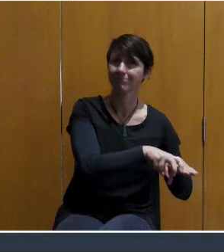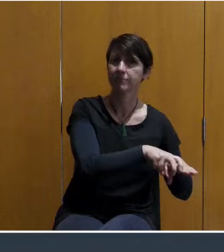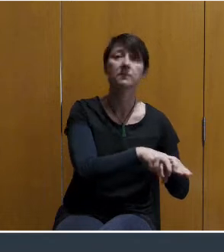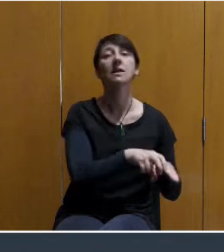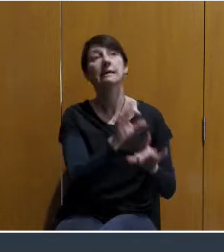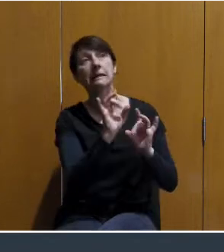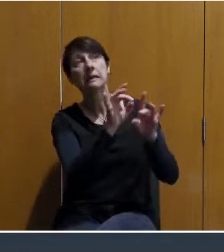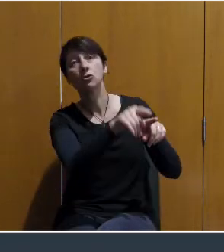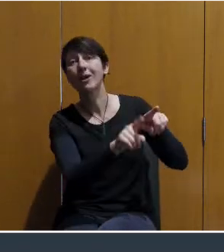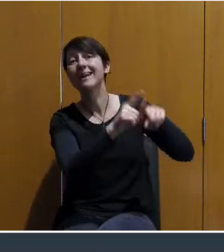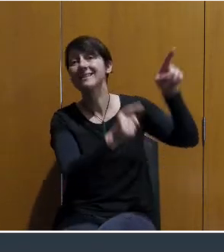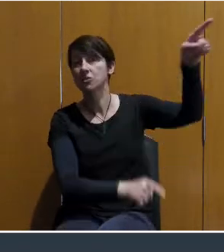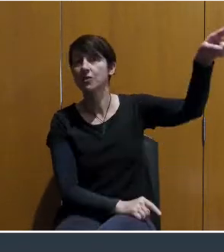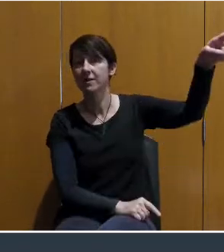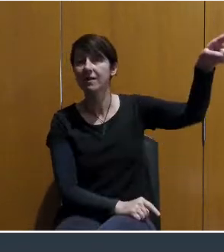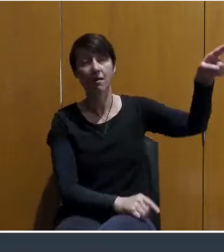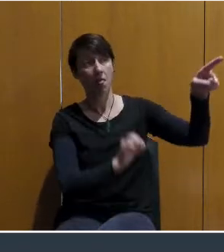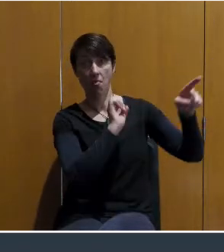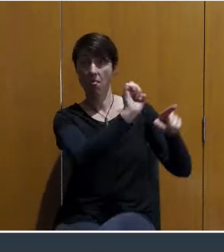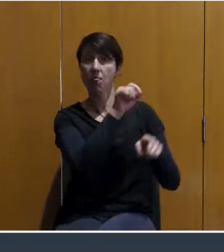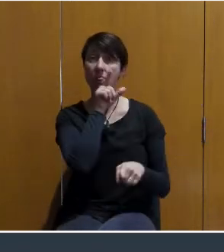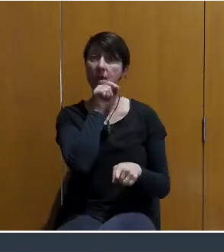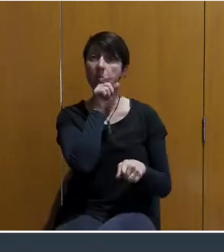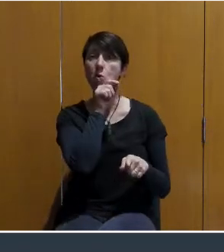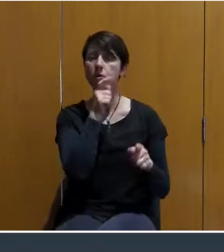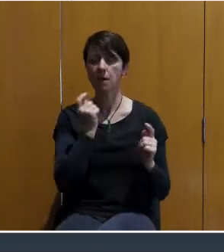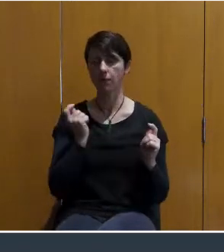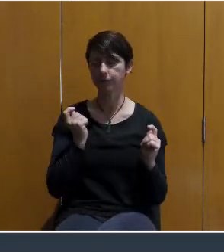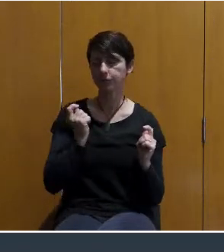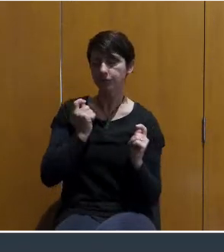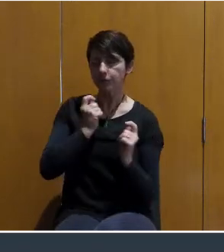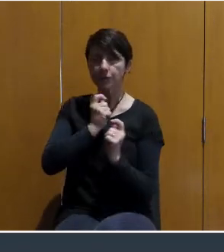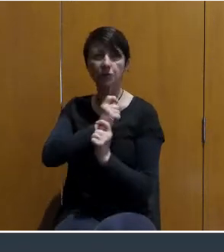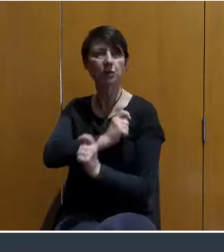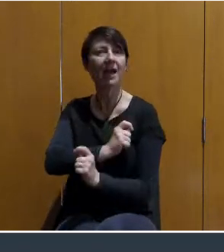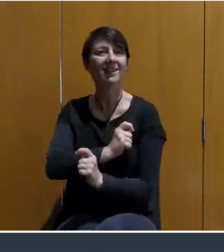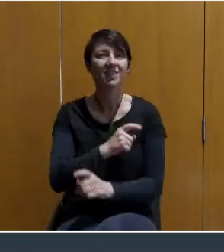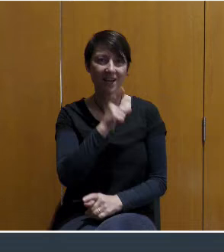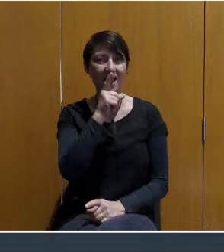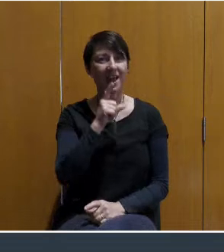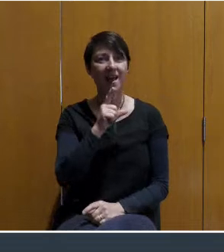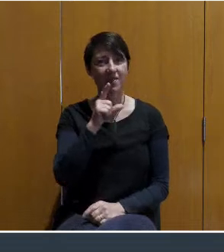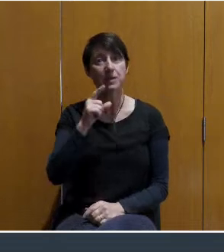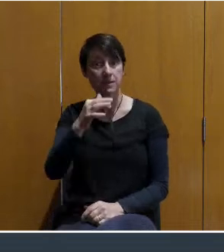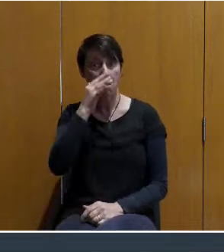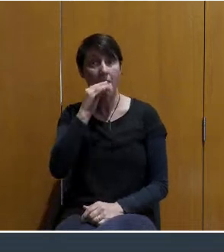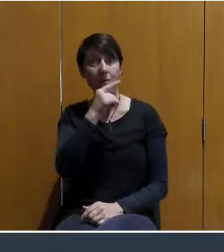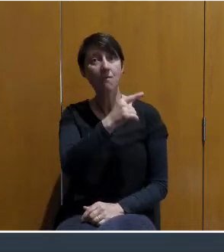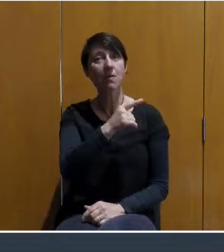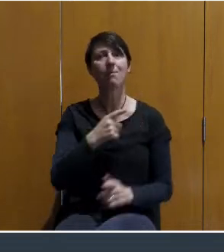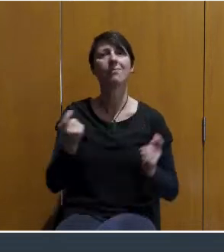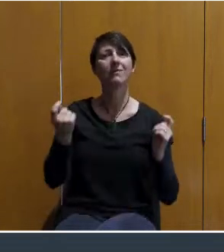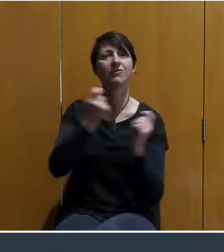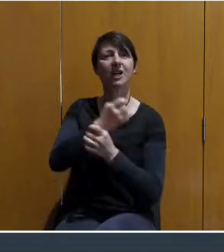so they're doing a lot better than our wet endemics. Now, this is a female sitting on a nest, so you can see that she's pretty